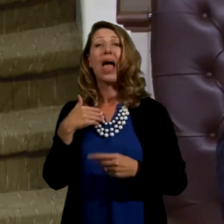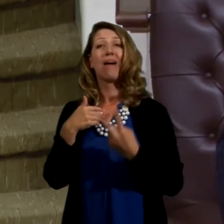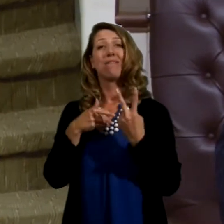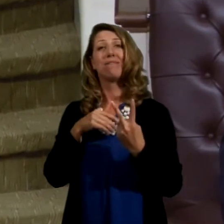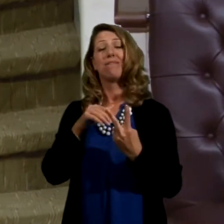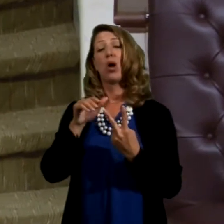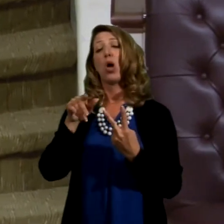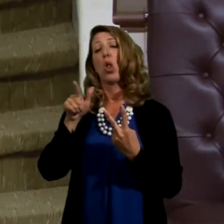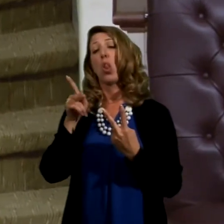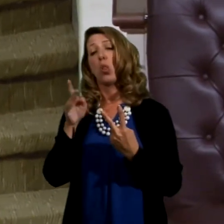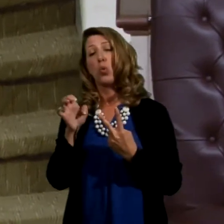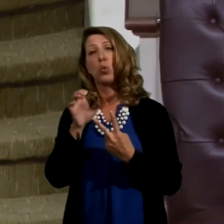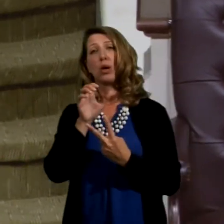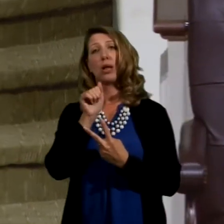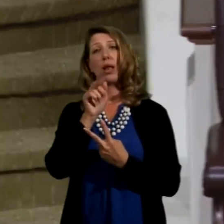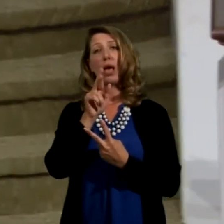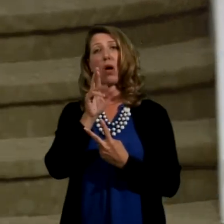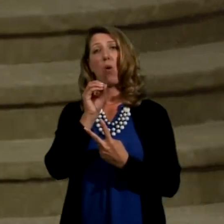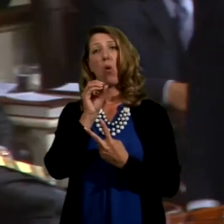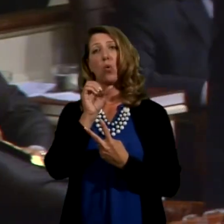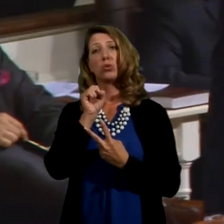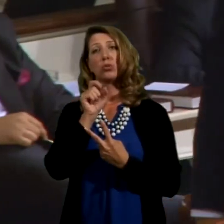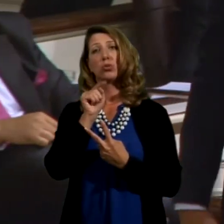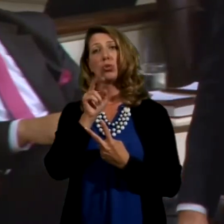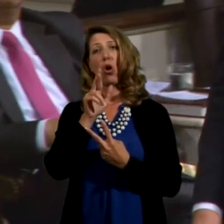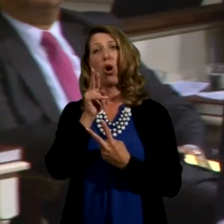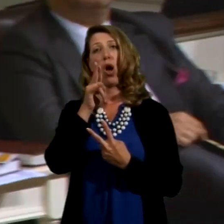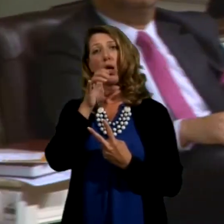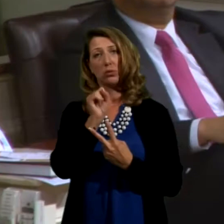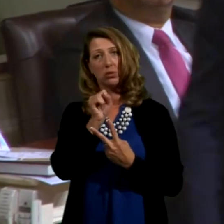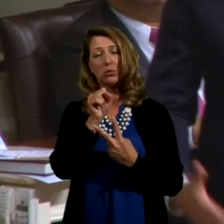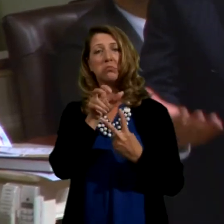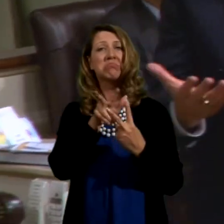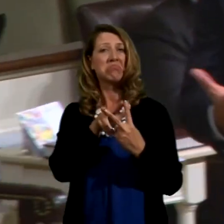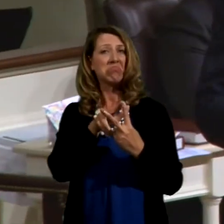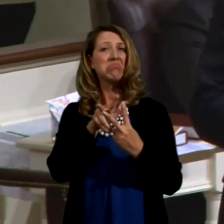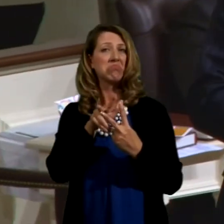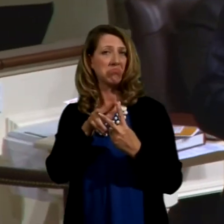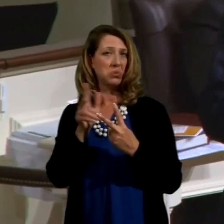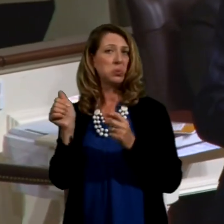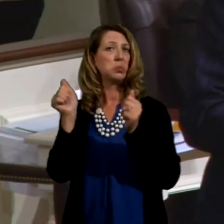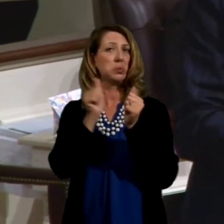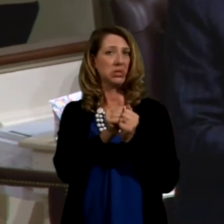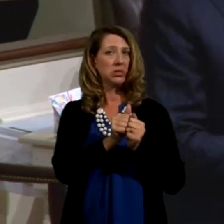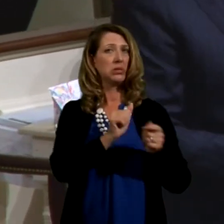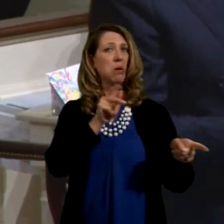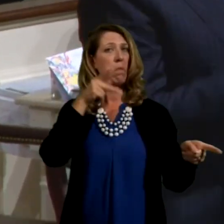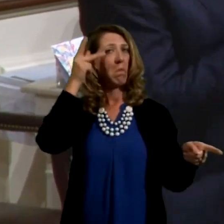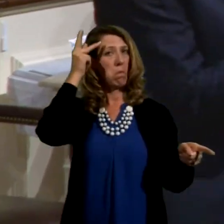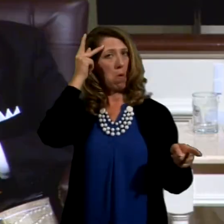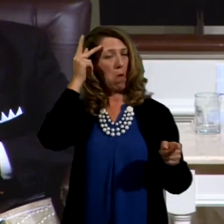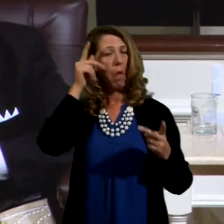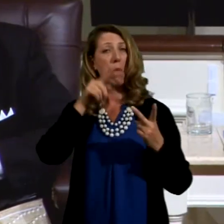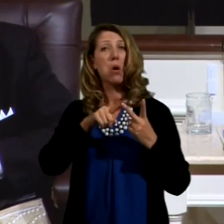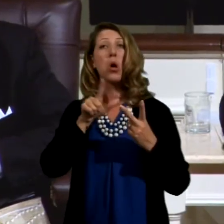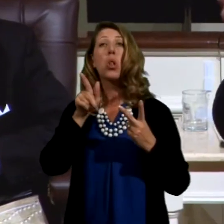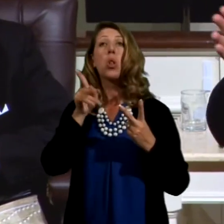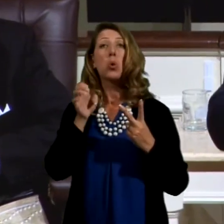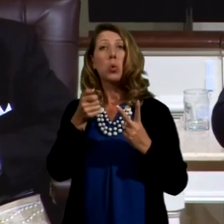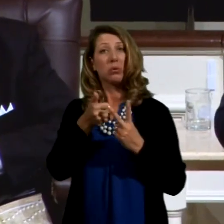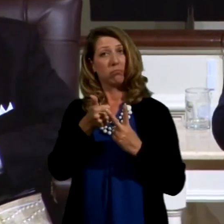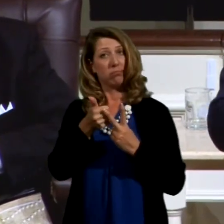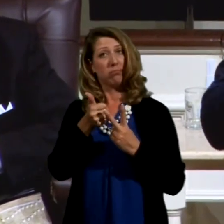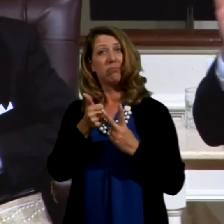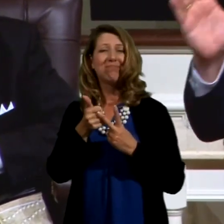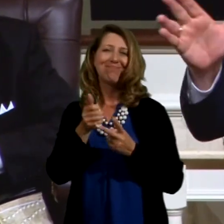Luke. Luke is a longtime physician, probably from Philippi originally, maybe from another area of Macedonia, but he's a physician and he has cared